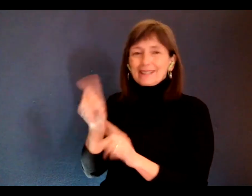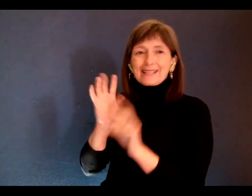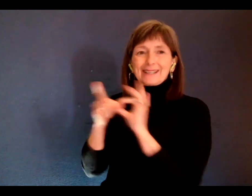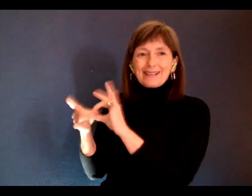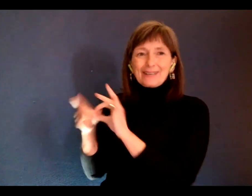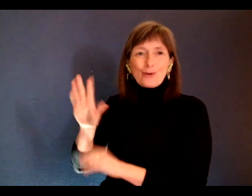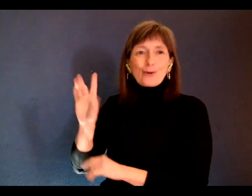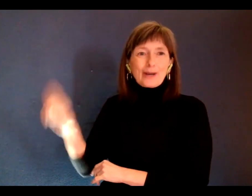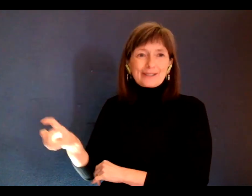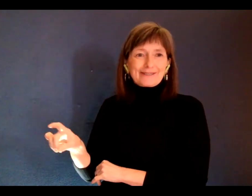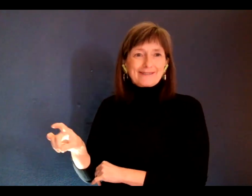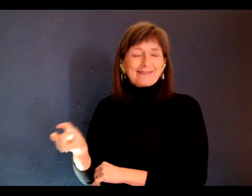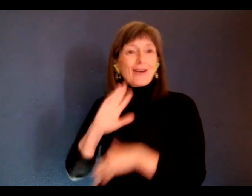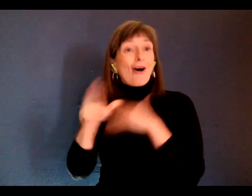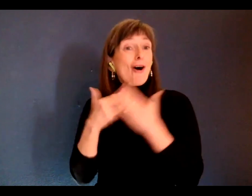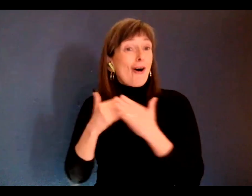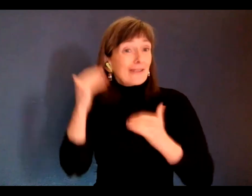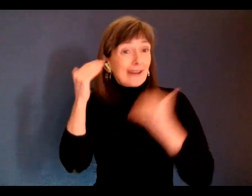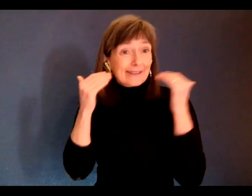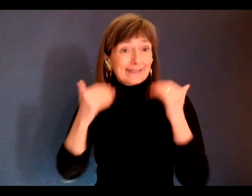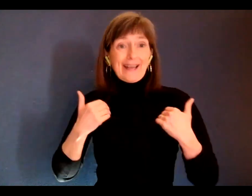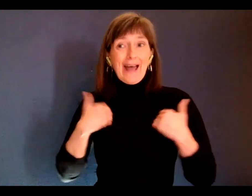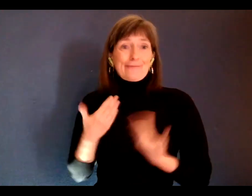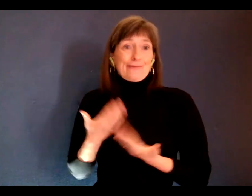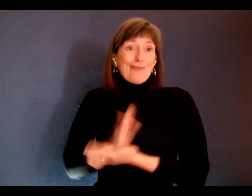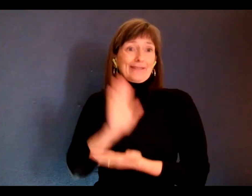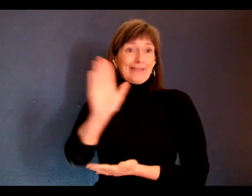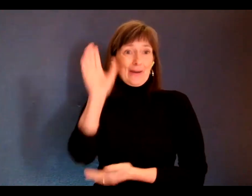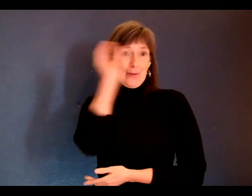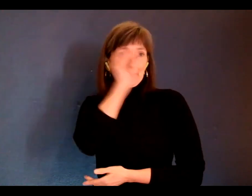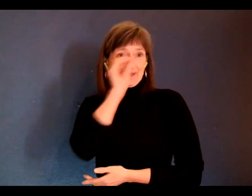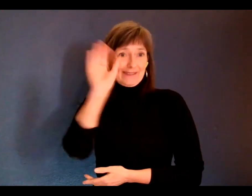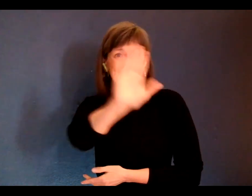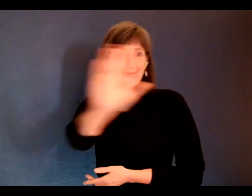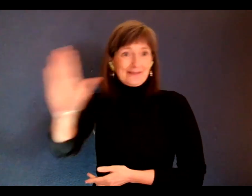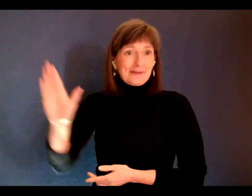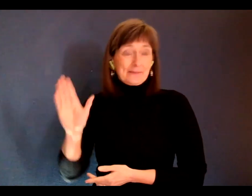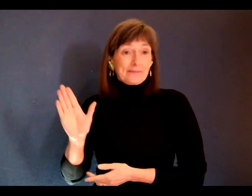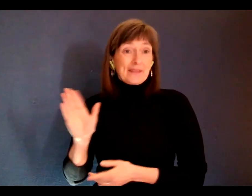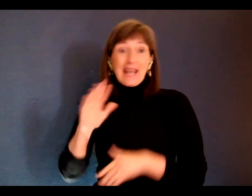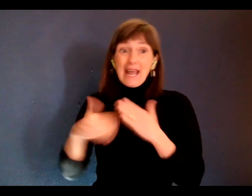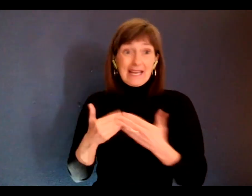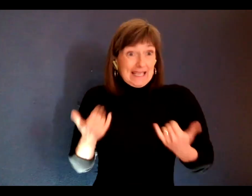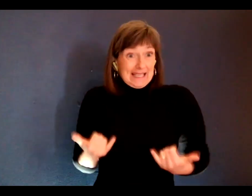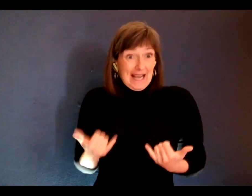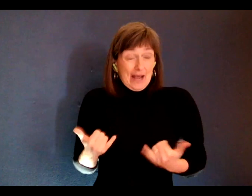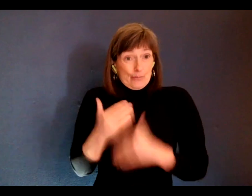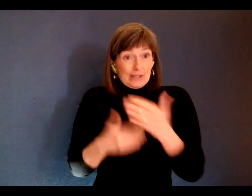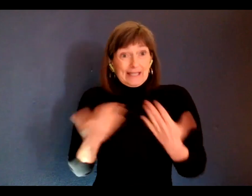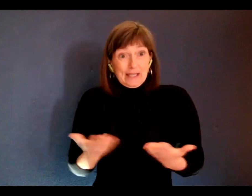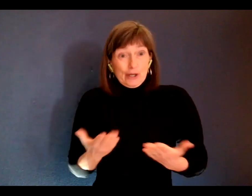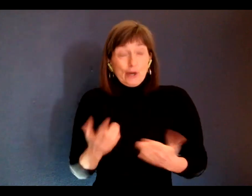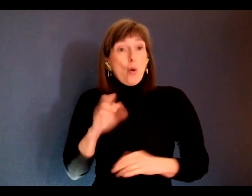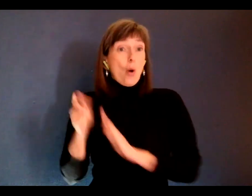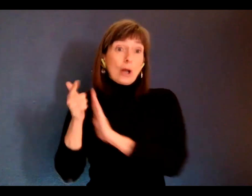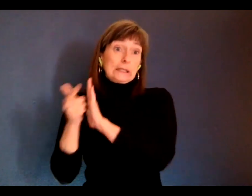adults do have the right to be heard throughout the process and in the legal process, and the onus being on us then